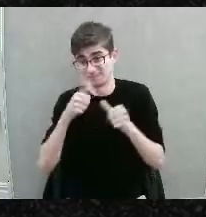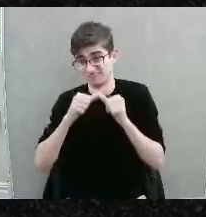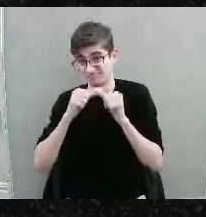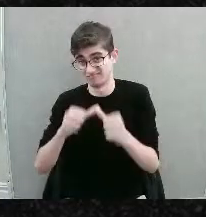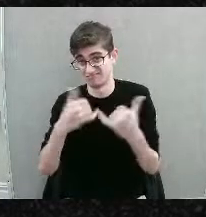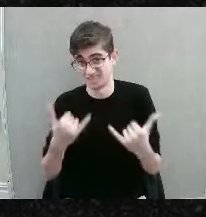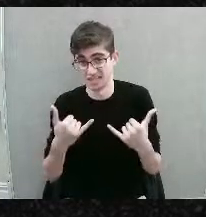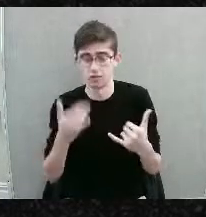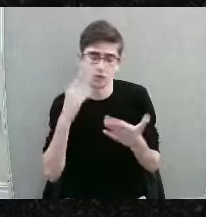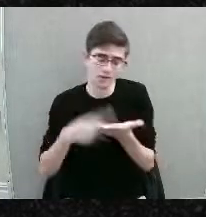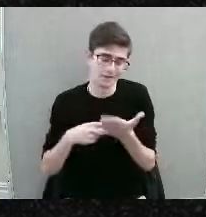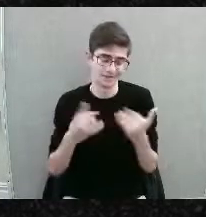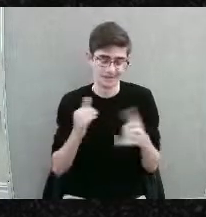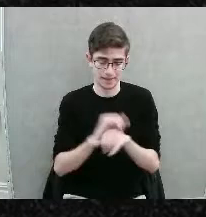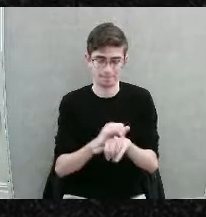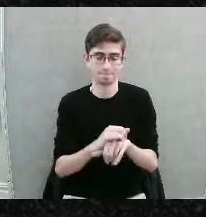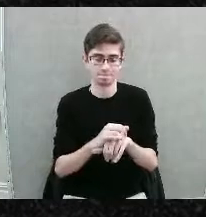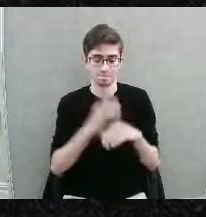connected that to social